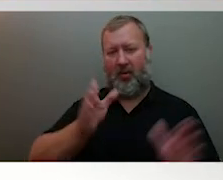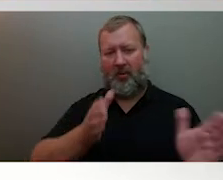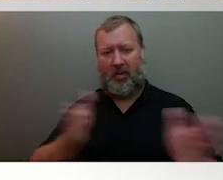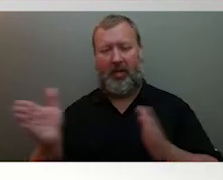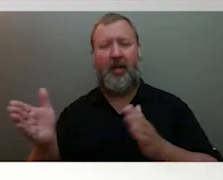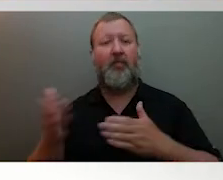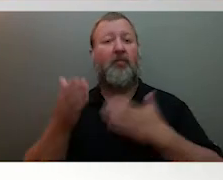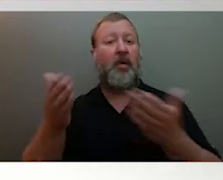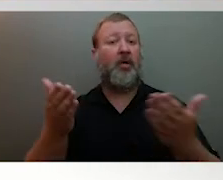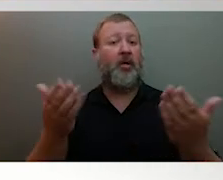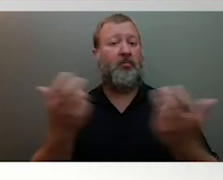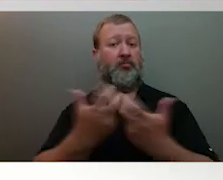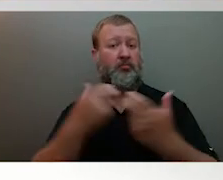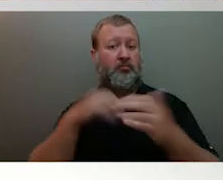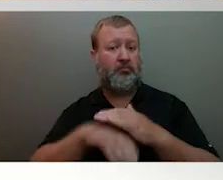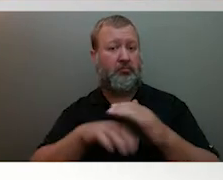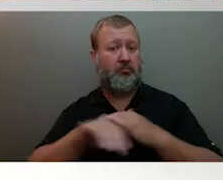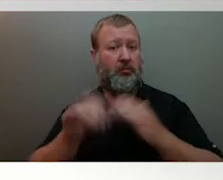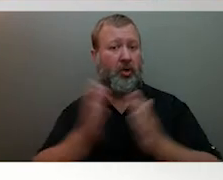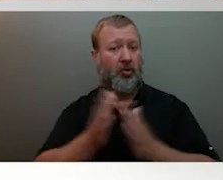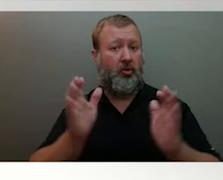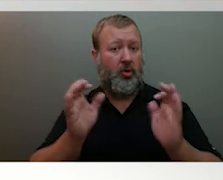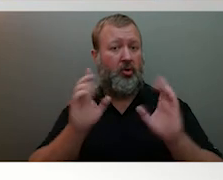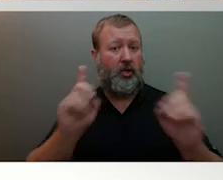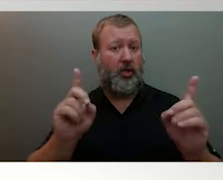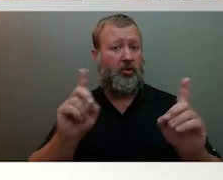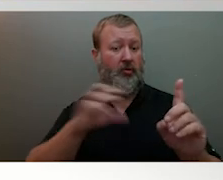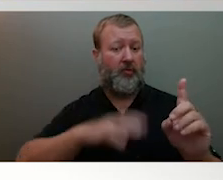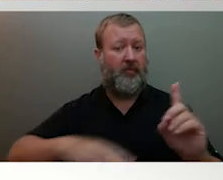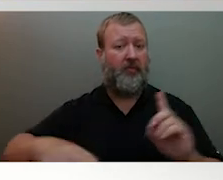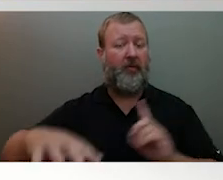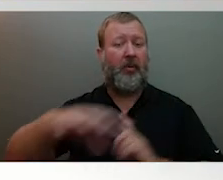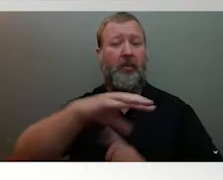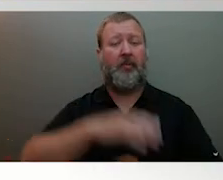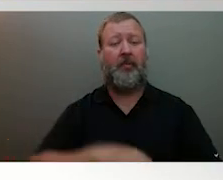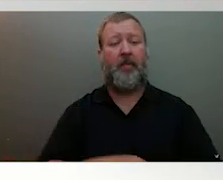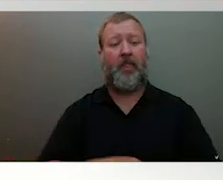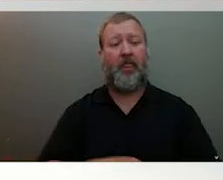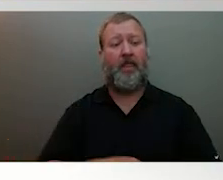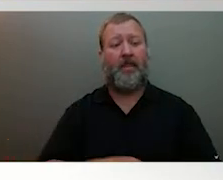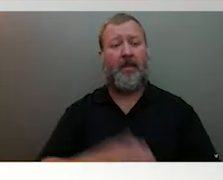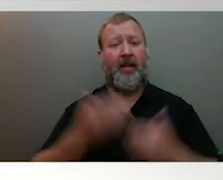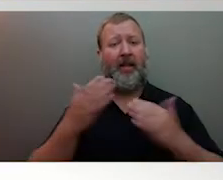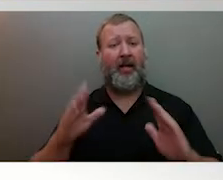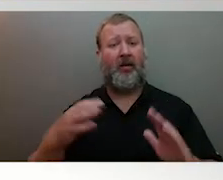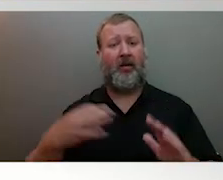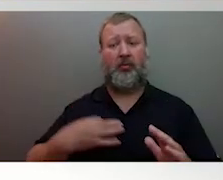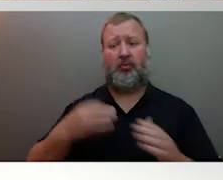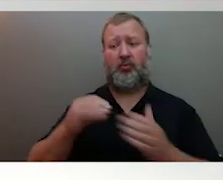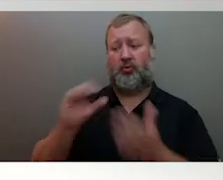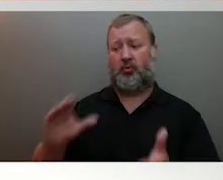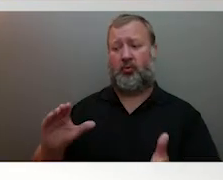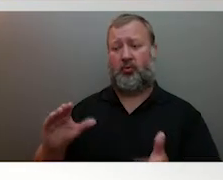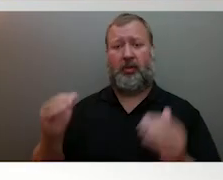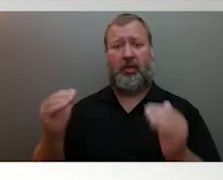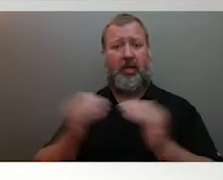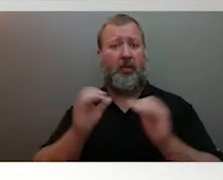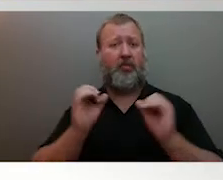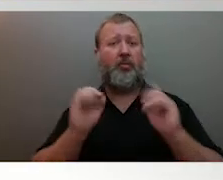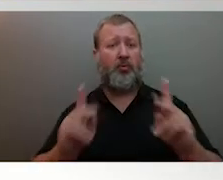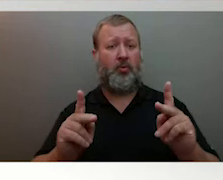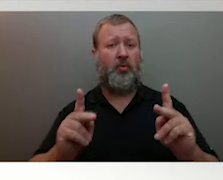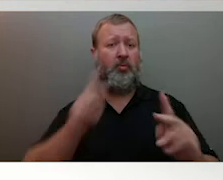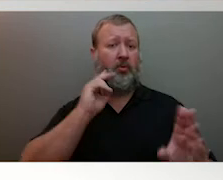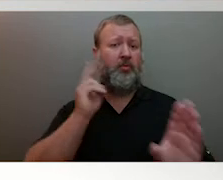is to provide accommodations within the general education environment and to allow eligible students an equal opportunity